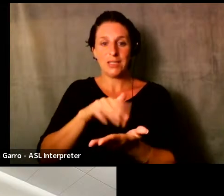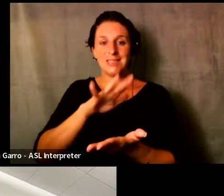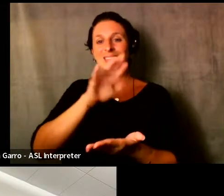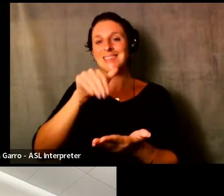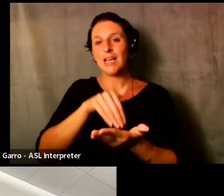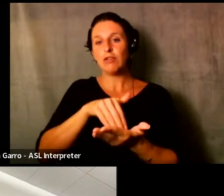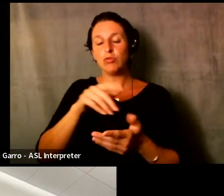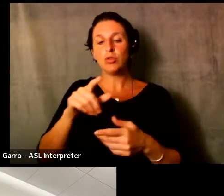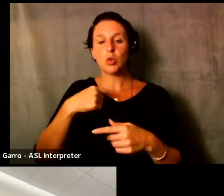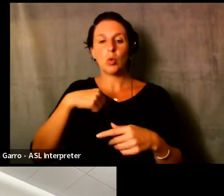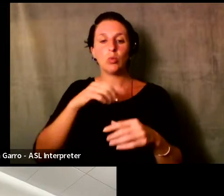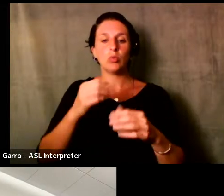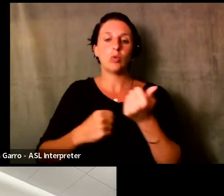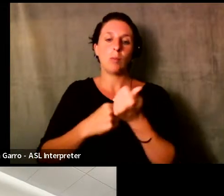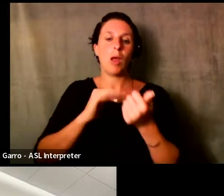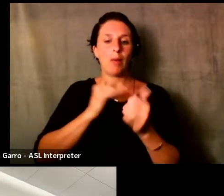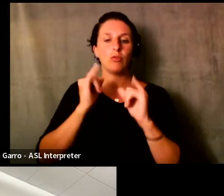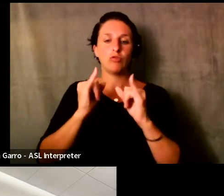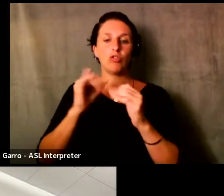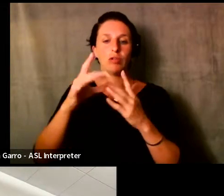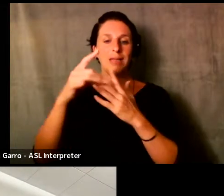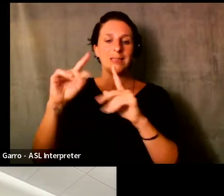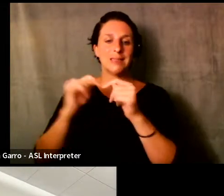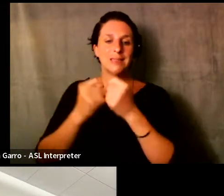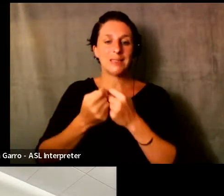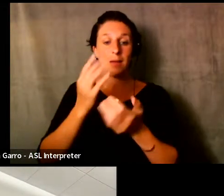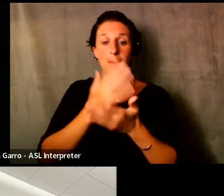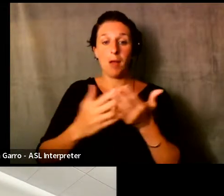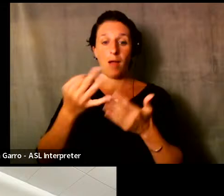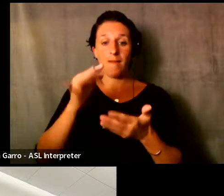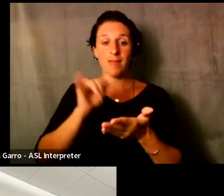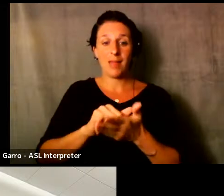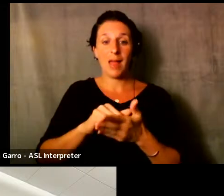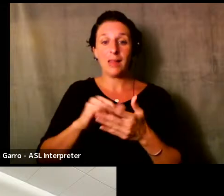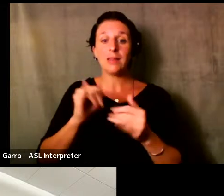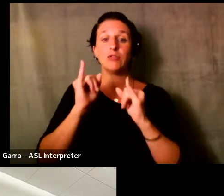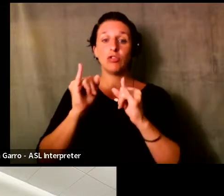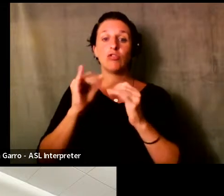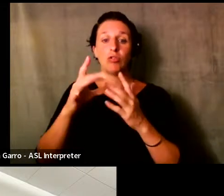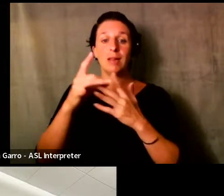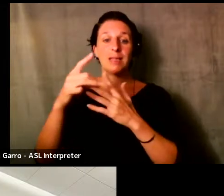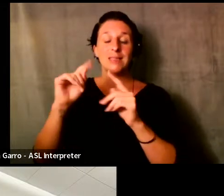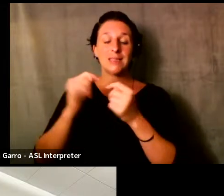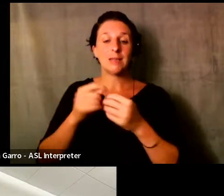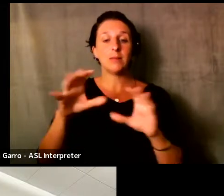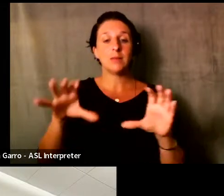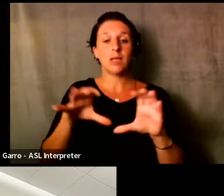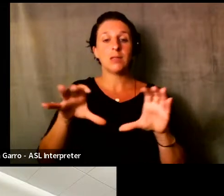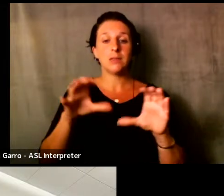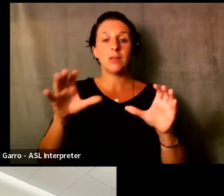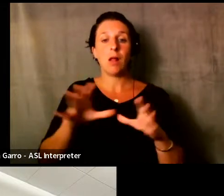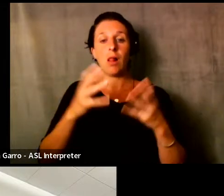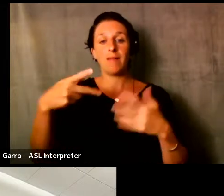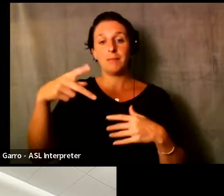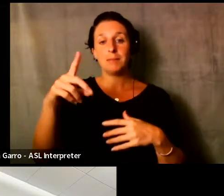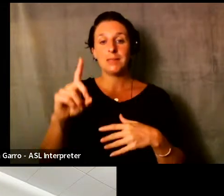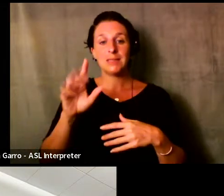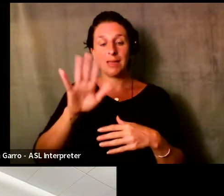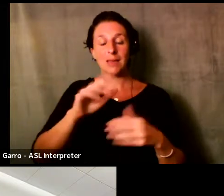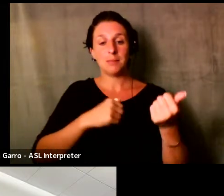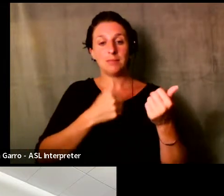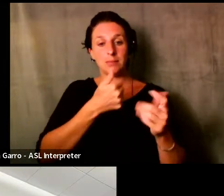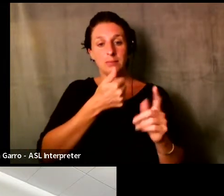lead team. And part of that is the instructional lead team does a lot of PD themselves. They need some